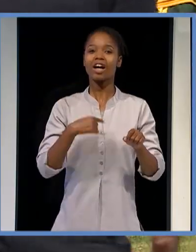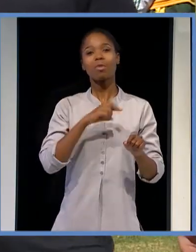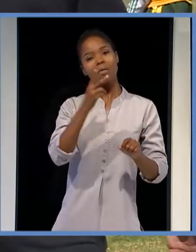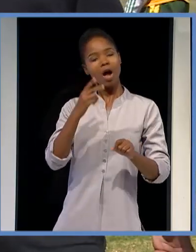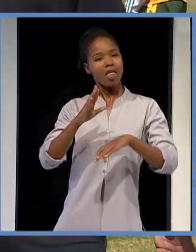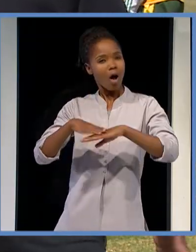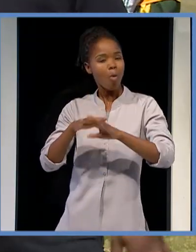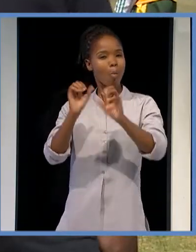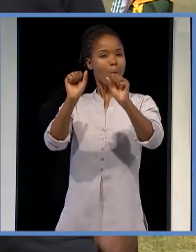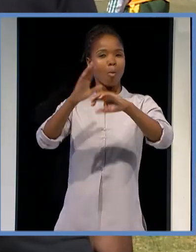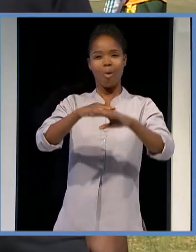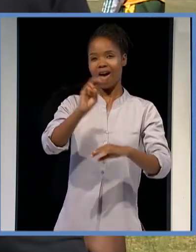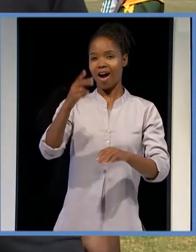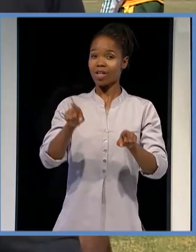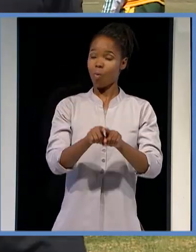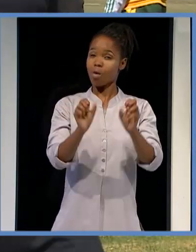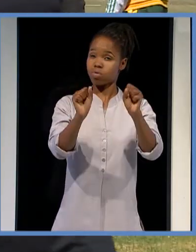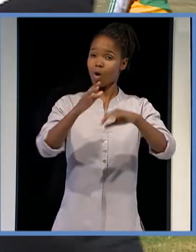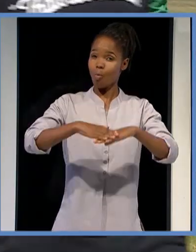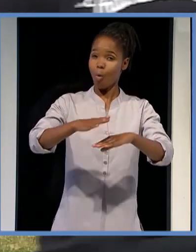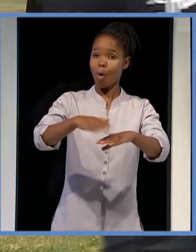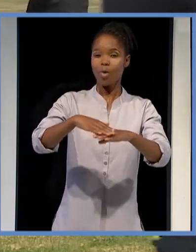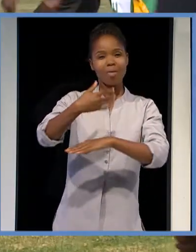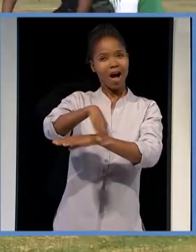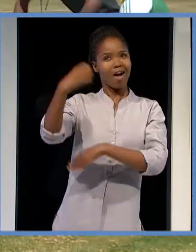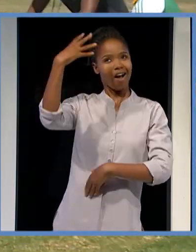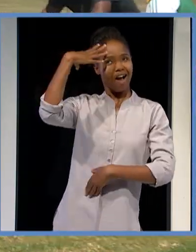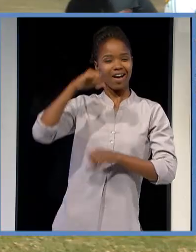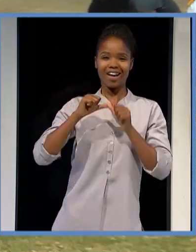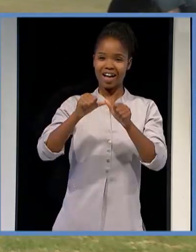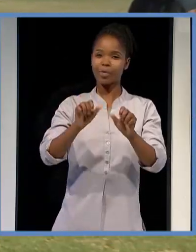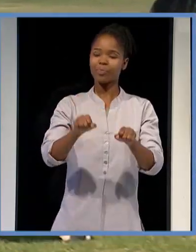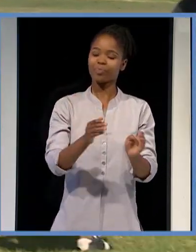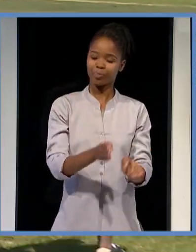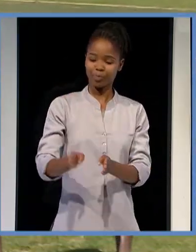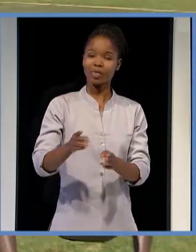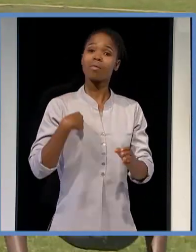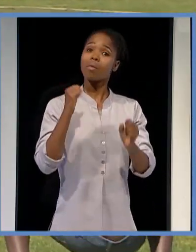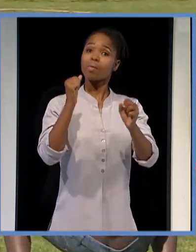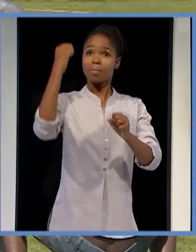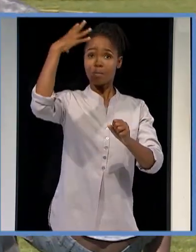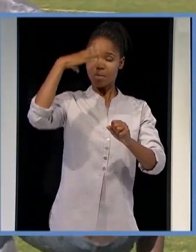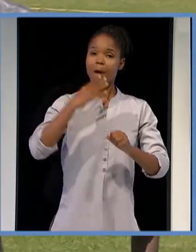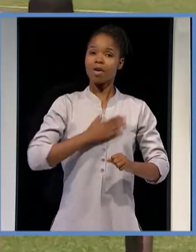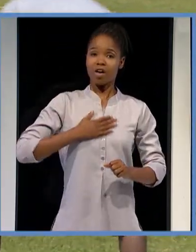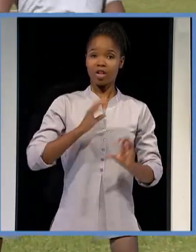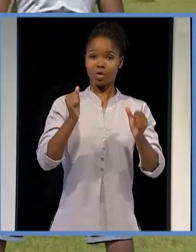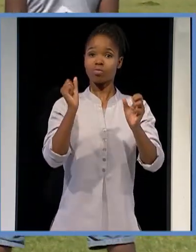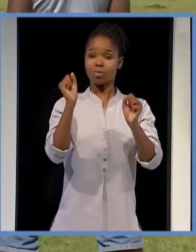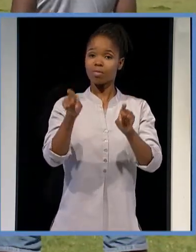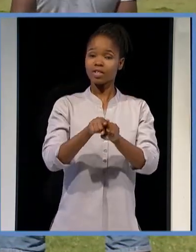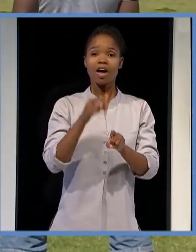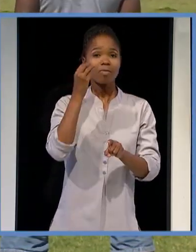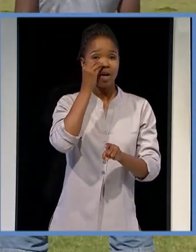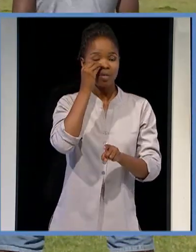for like a feel-good story because you're going to see more of us doing outdoor things. Right. So while he goes and he finds a feel-good story, Uvele, and after the